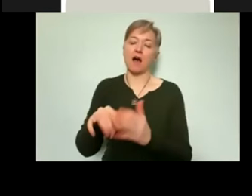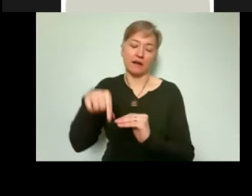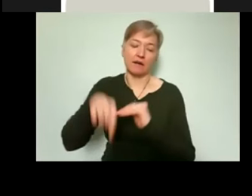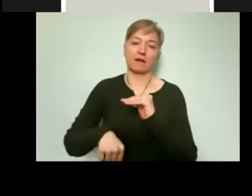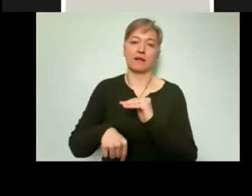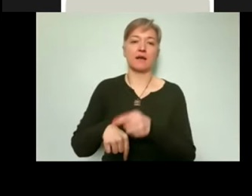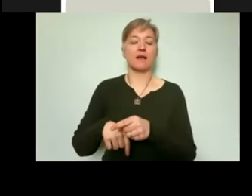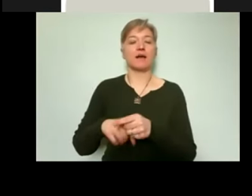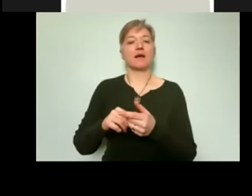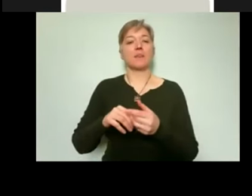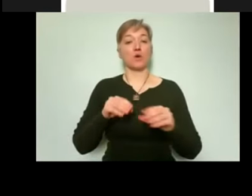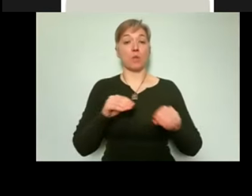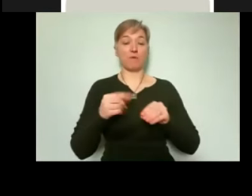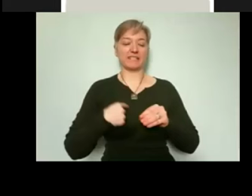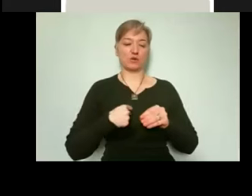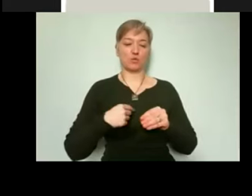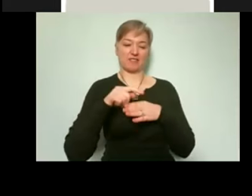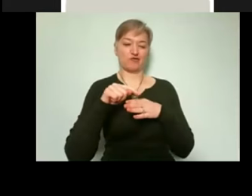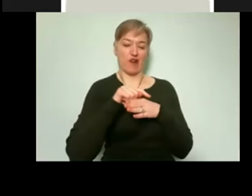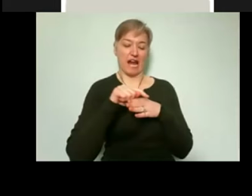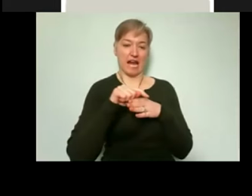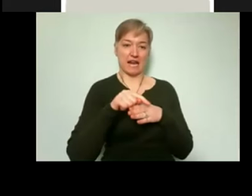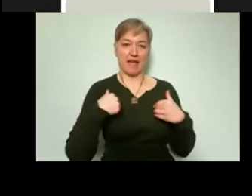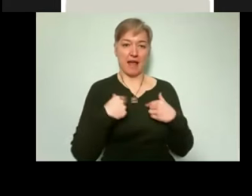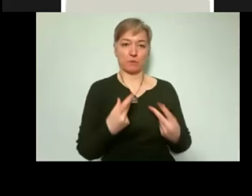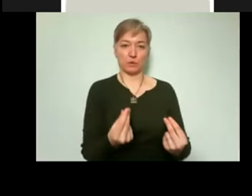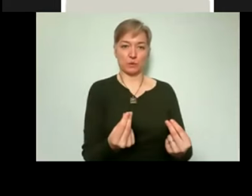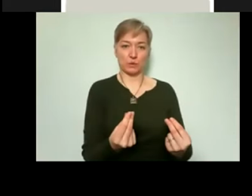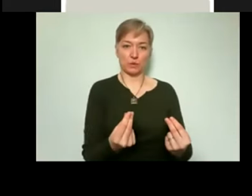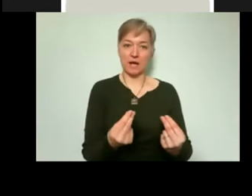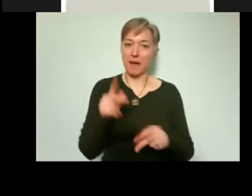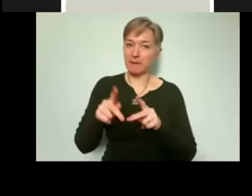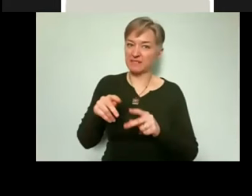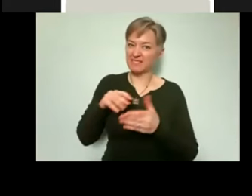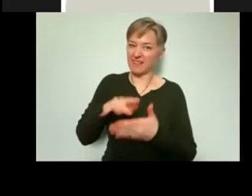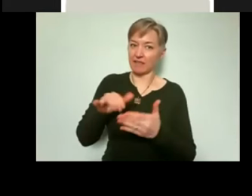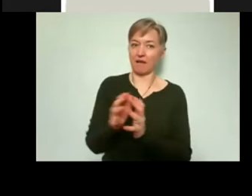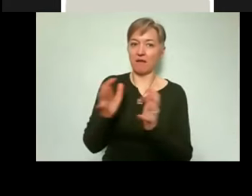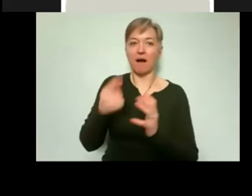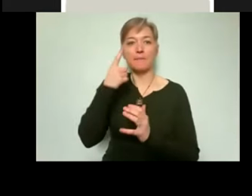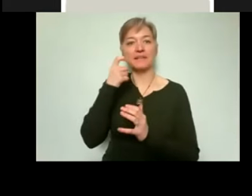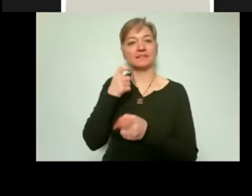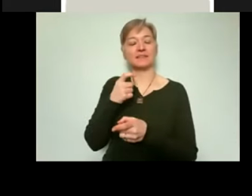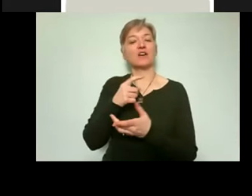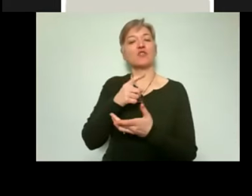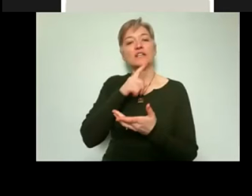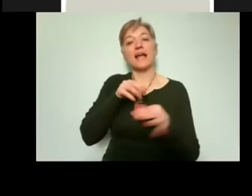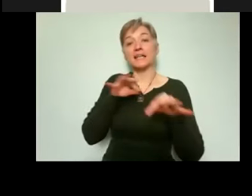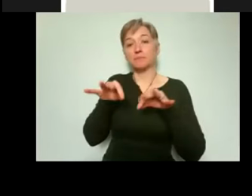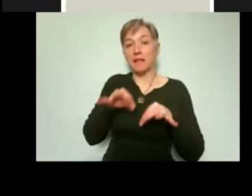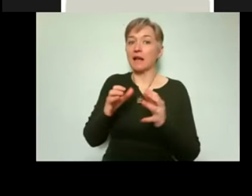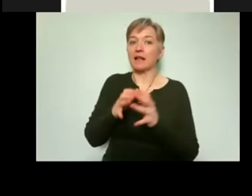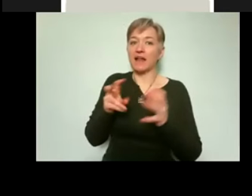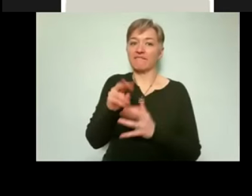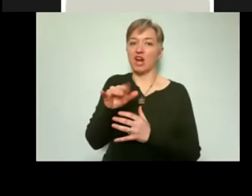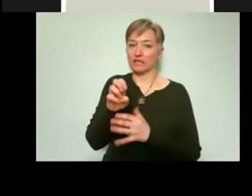of movements that we train the animals to make. And it's a good thing that people studied these extensively because they account for quite a lot of variance in the neural